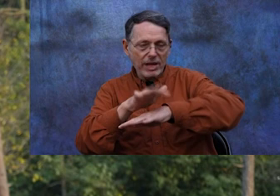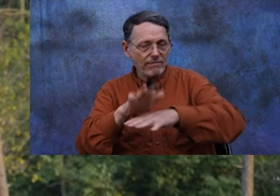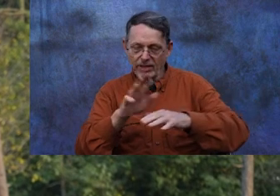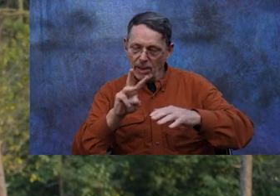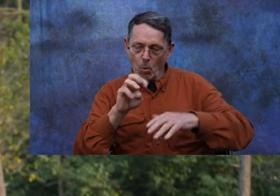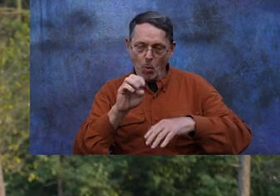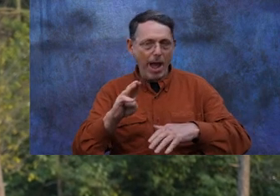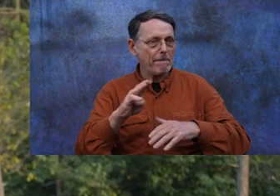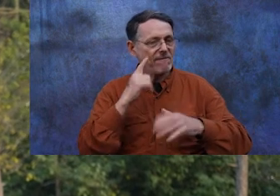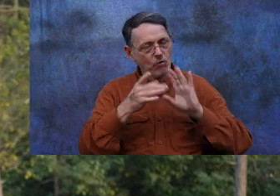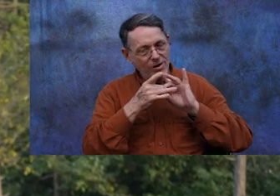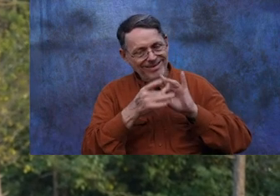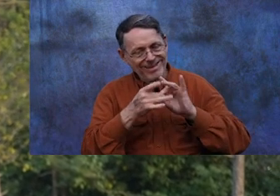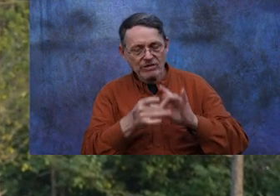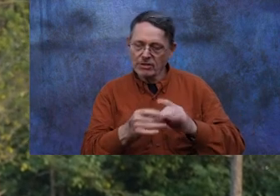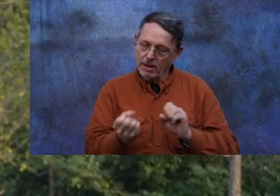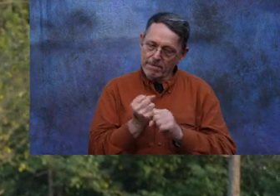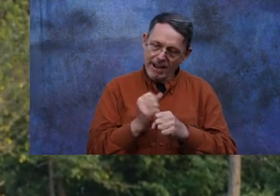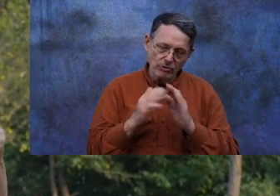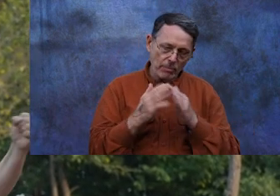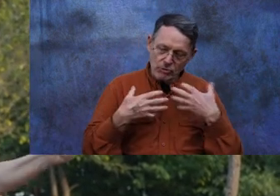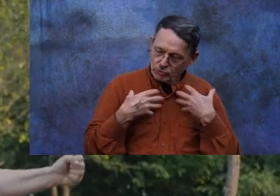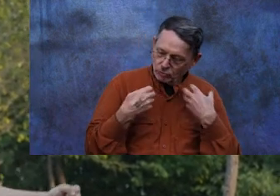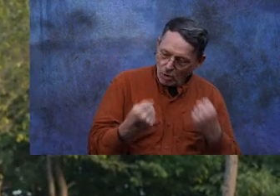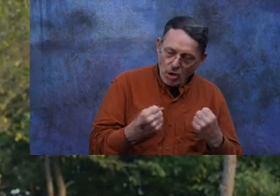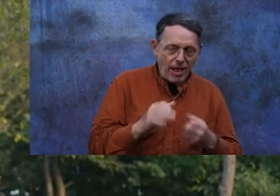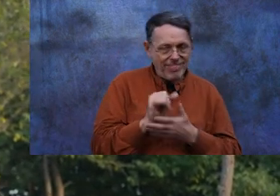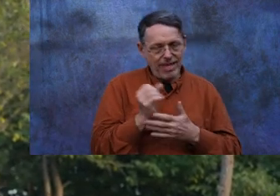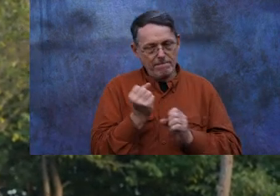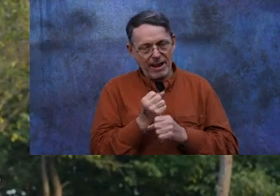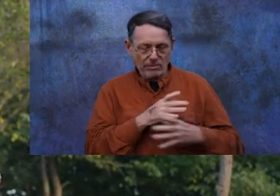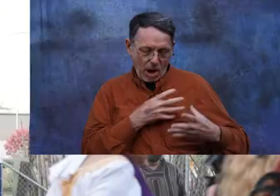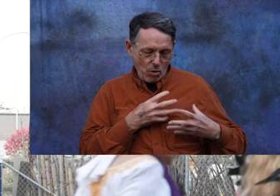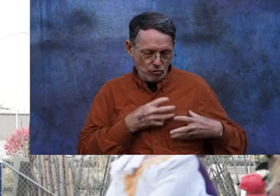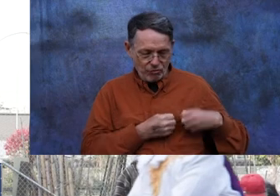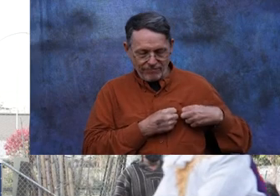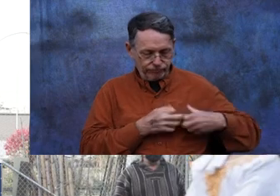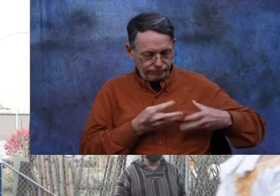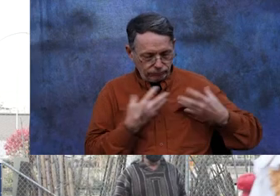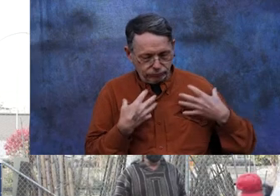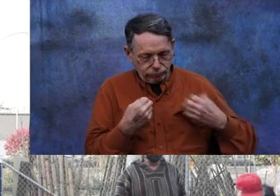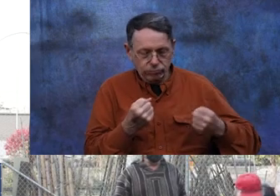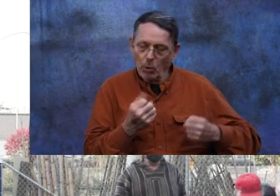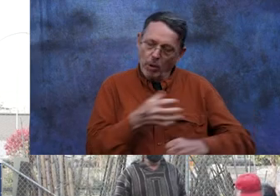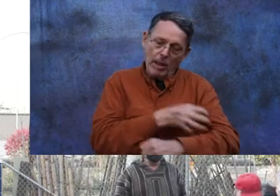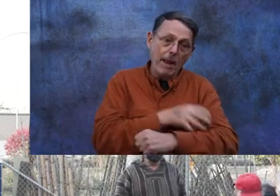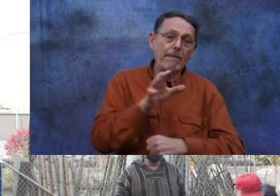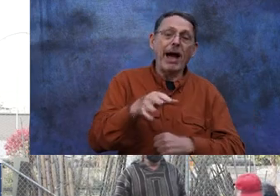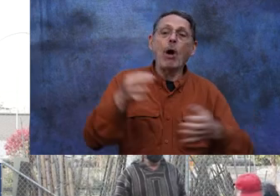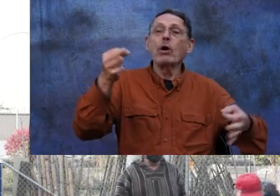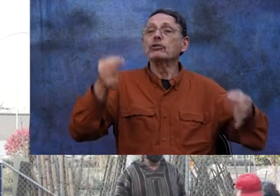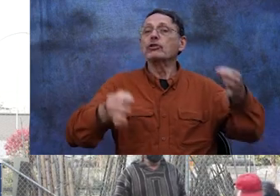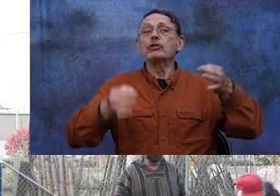our communities, that heals our griefs, and that will empower justice to